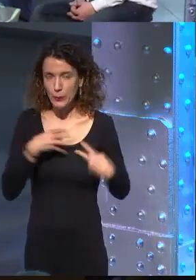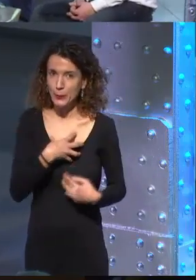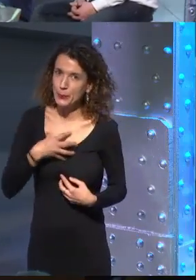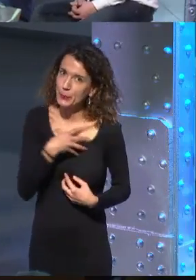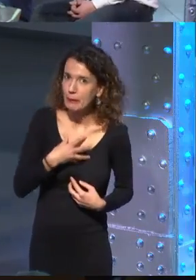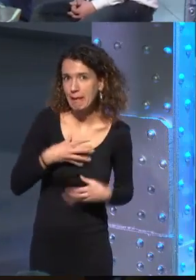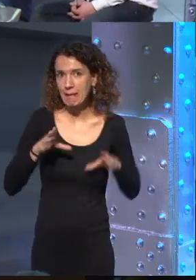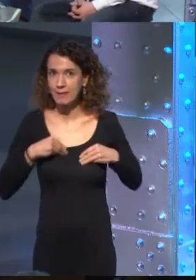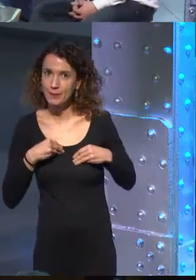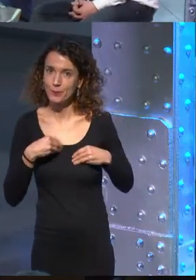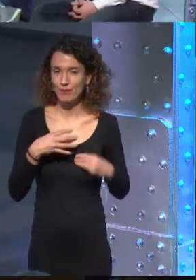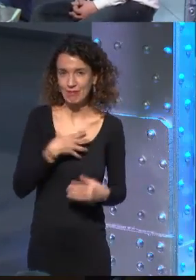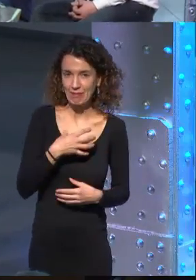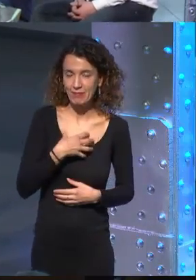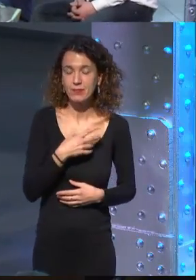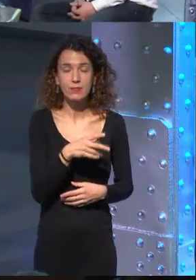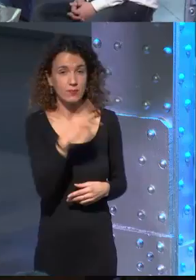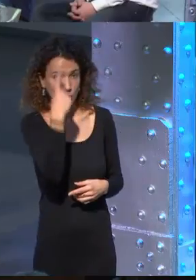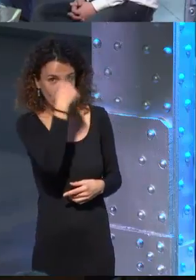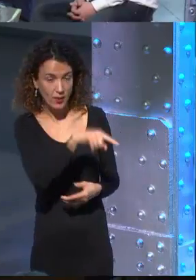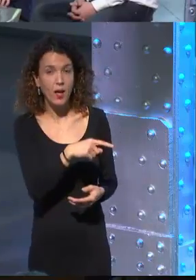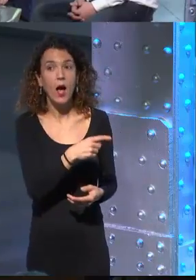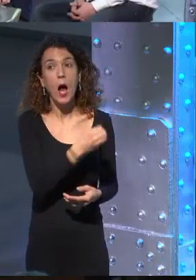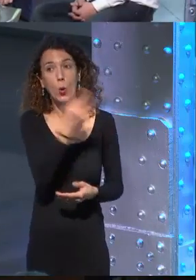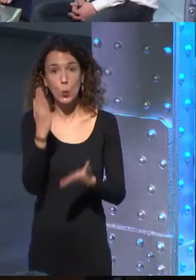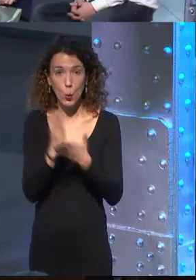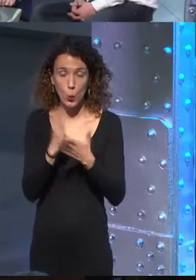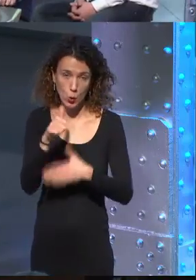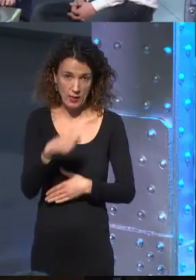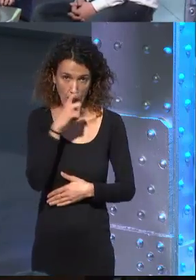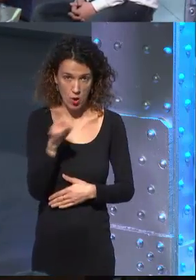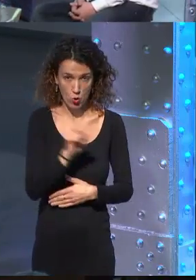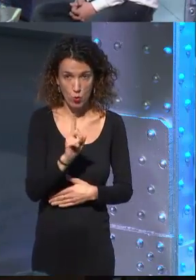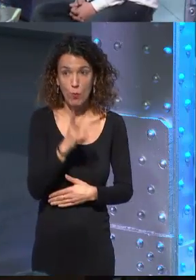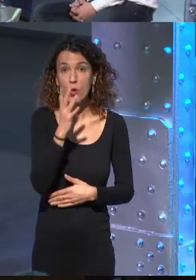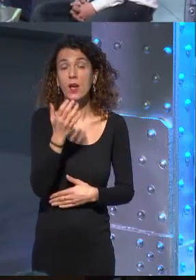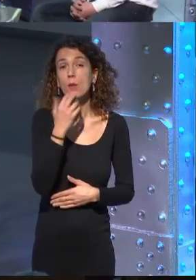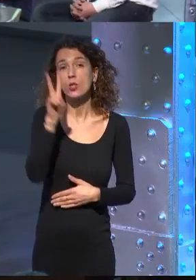Excuse me, lawyer, there are certain things that you cannot admit in public.